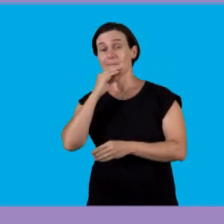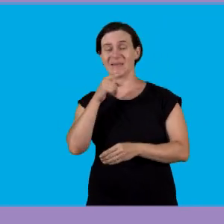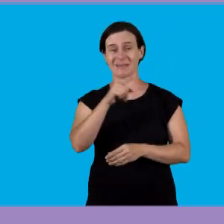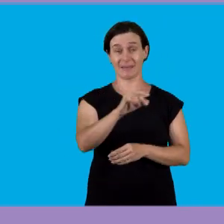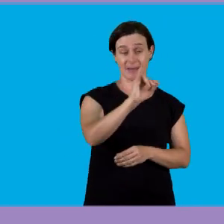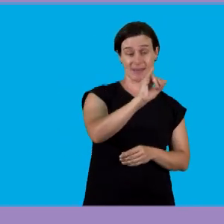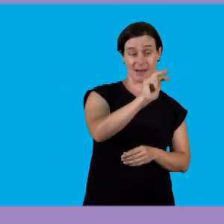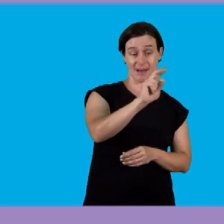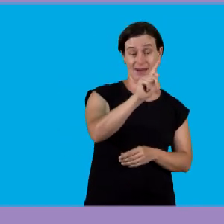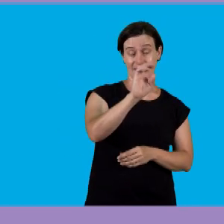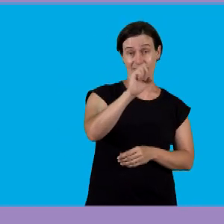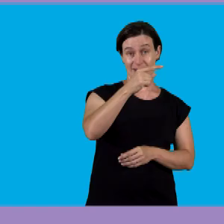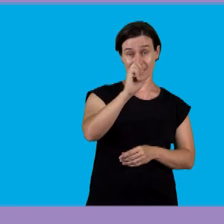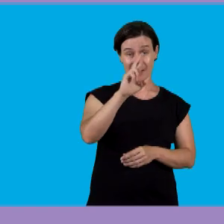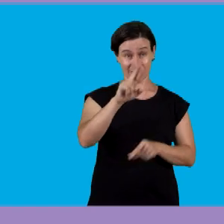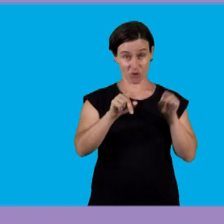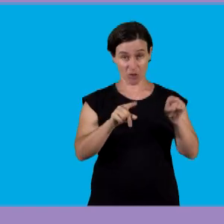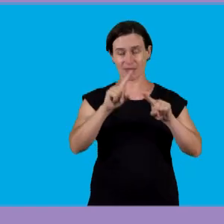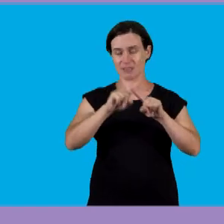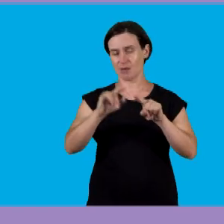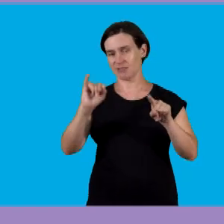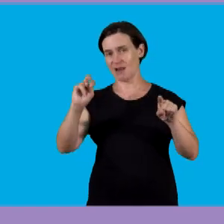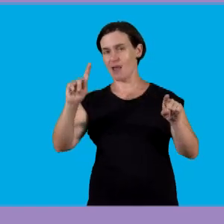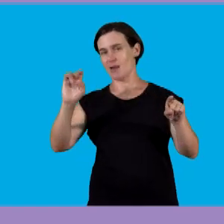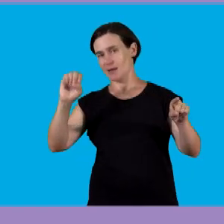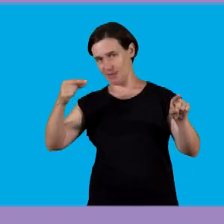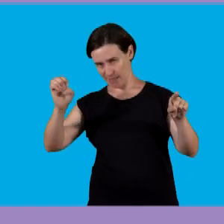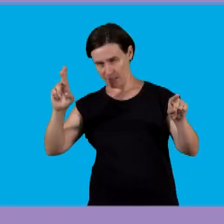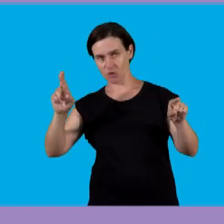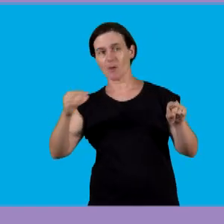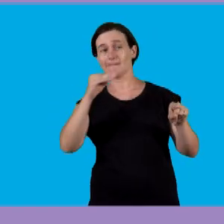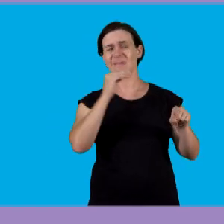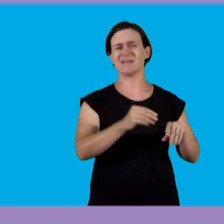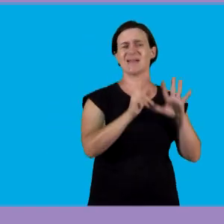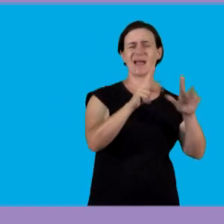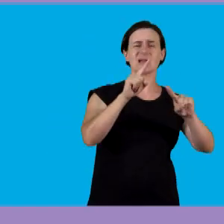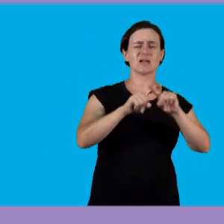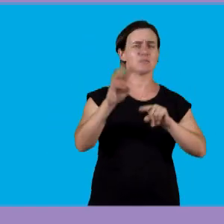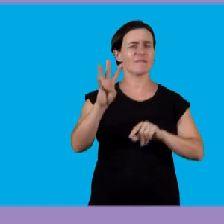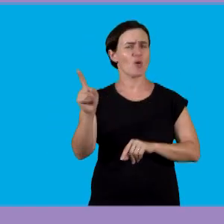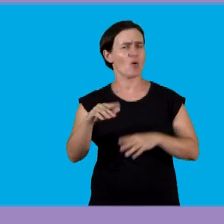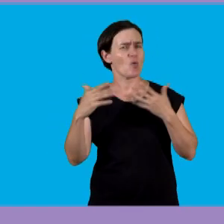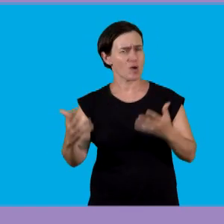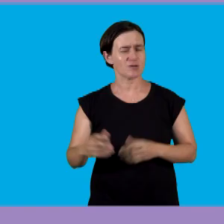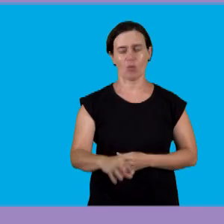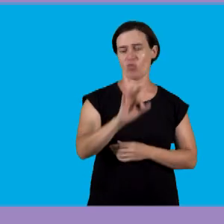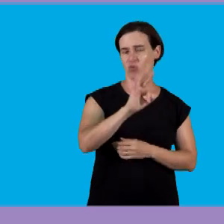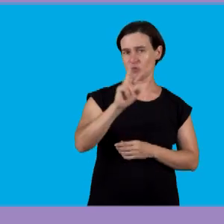integers. That is 8 multiplied by 4, and 8 multiplied by 4 is